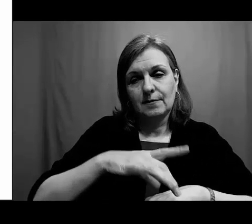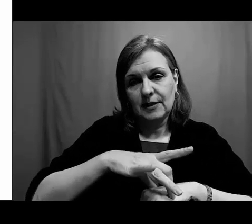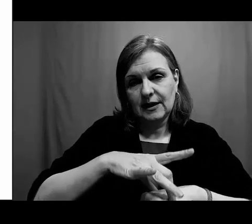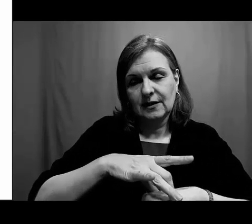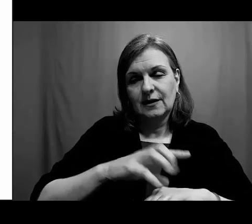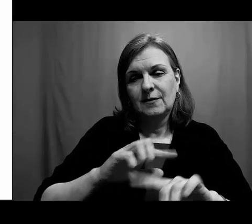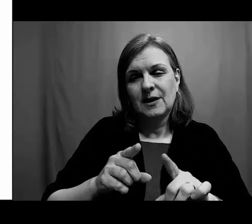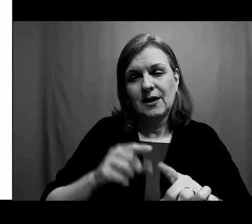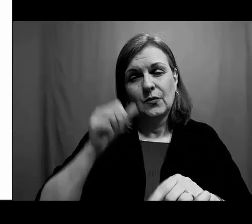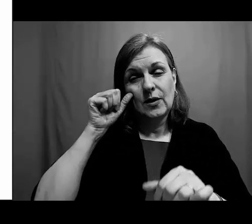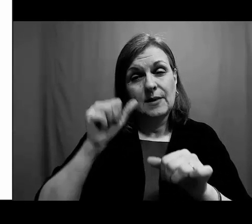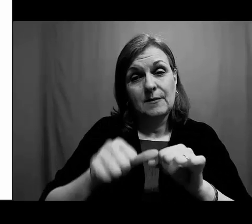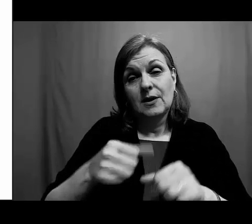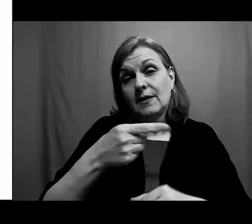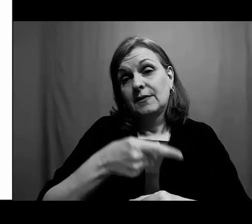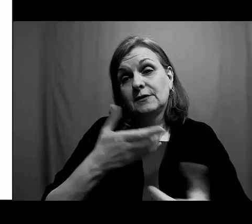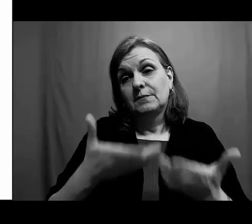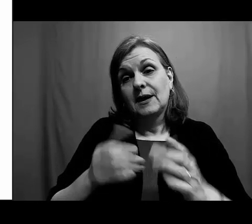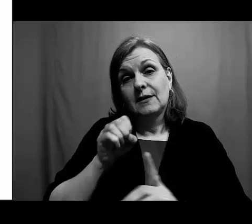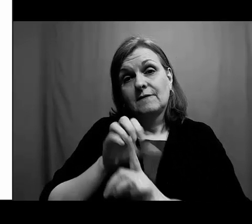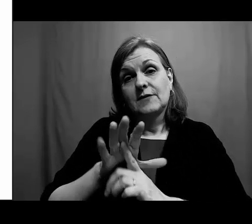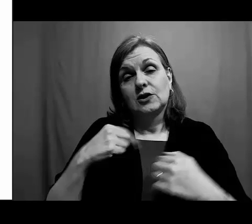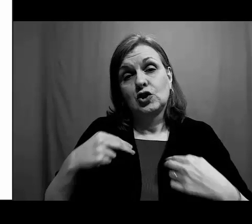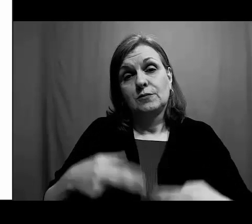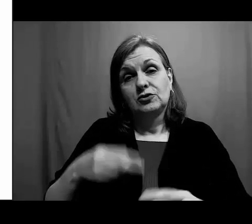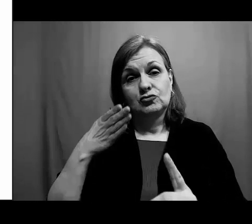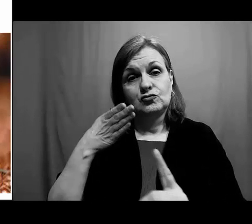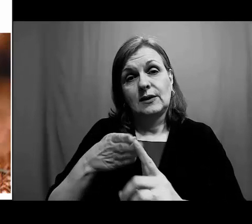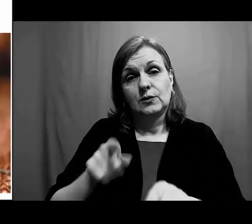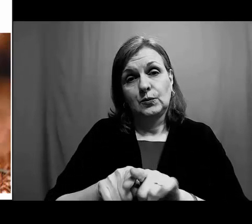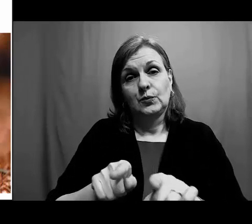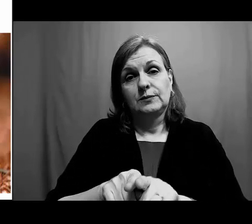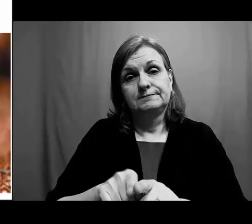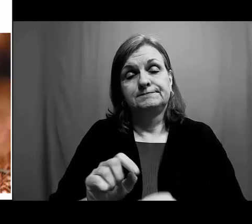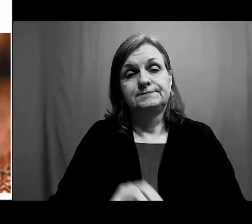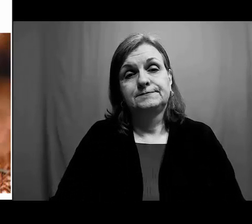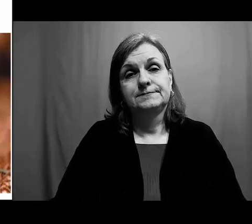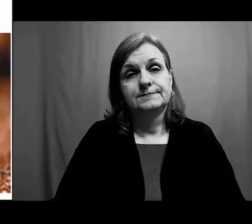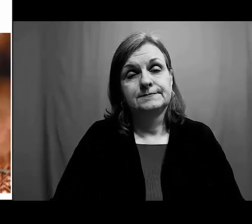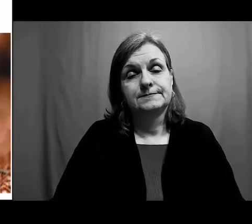planet. But we do have to keep in mind that this may eventually affect humans directly.